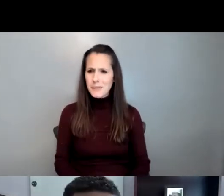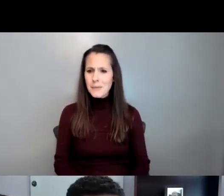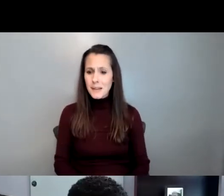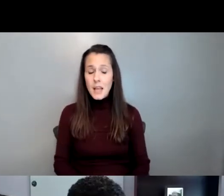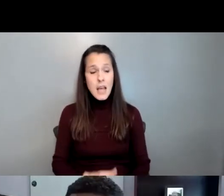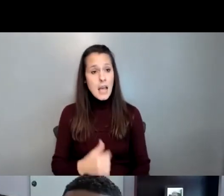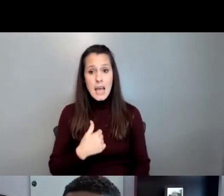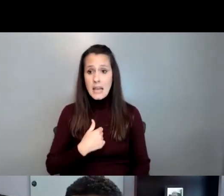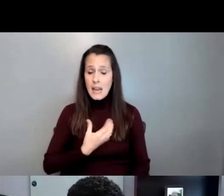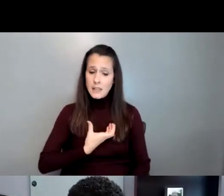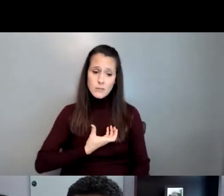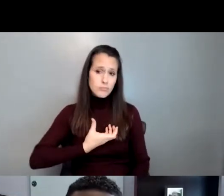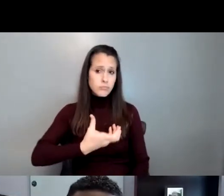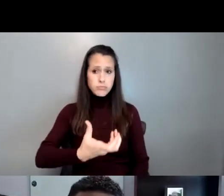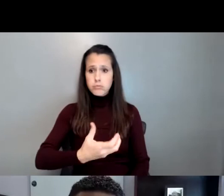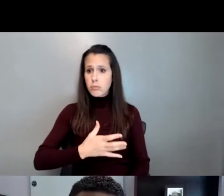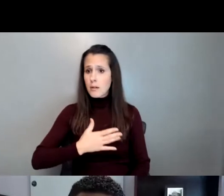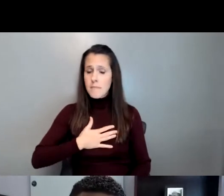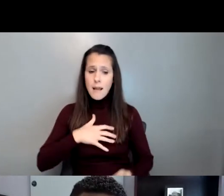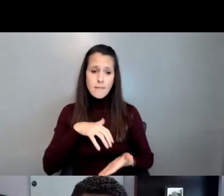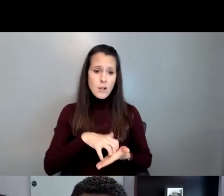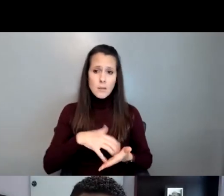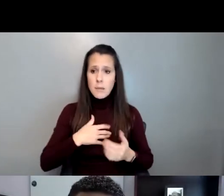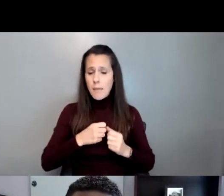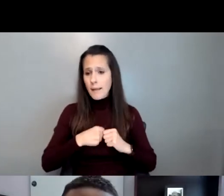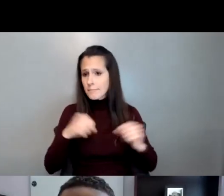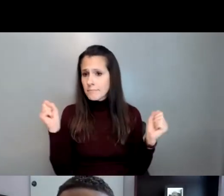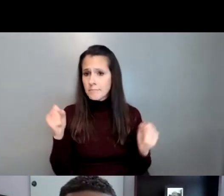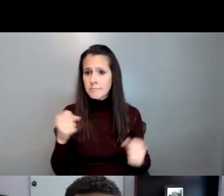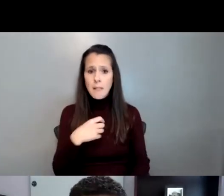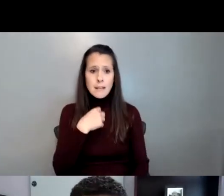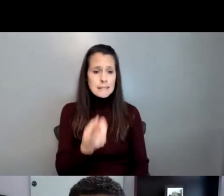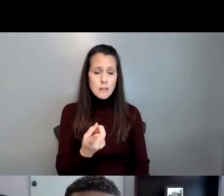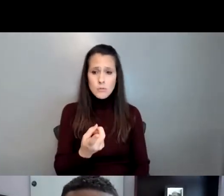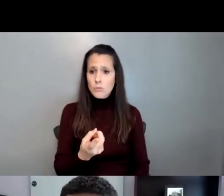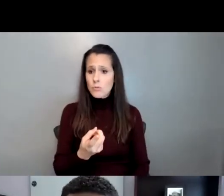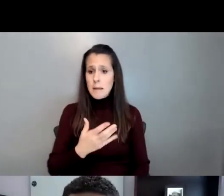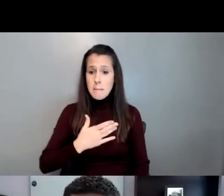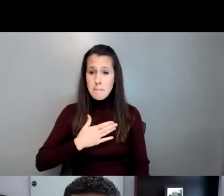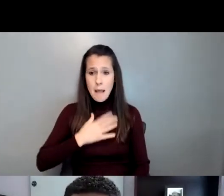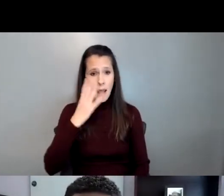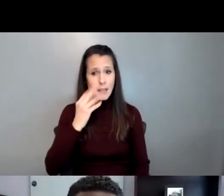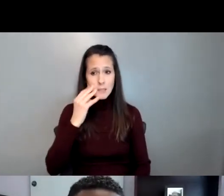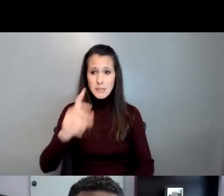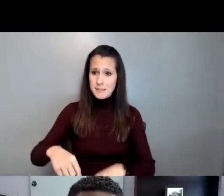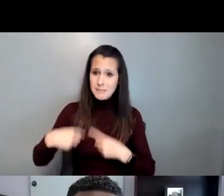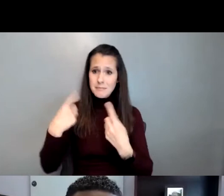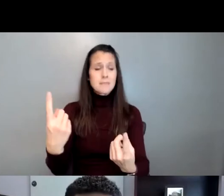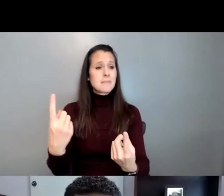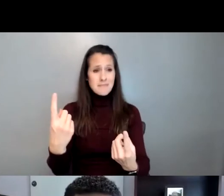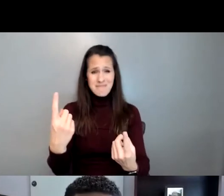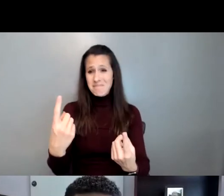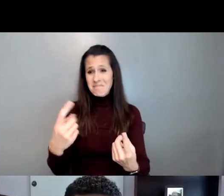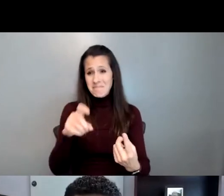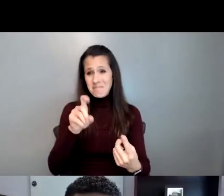my humility and vulnerability and authenticity, I will tell you that through my own journey, I have had to acknowledge the